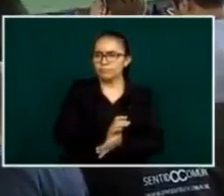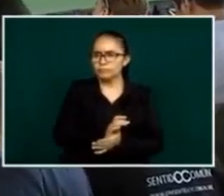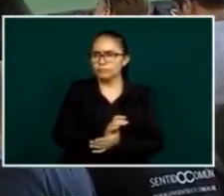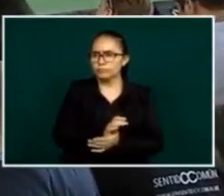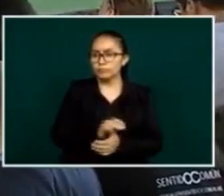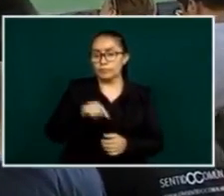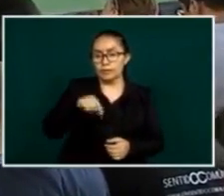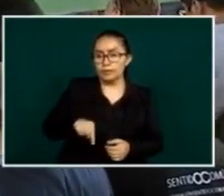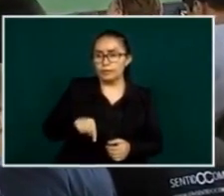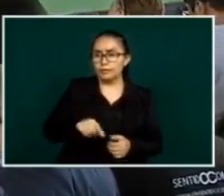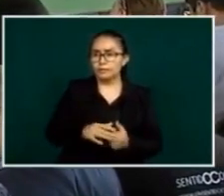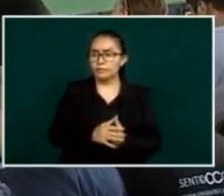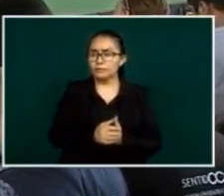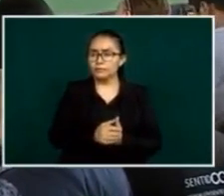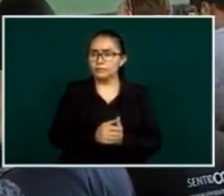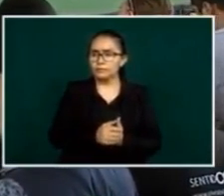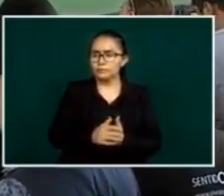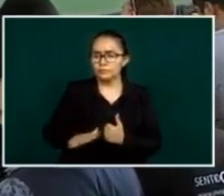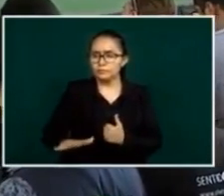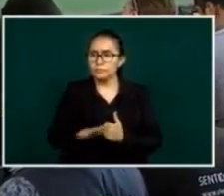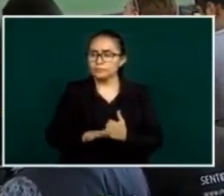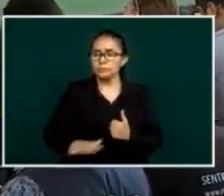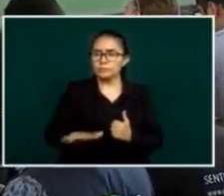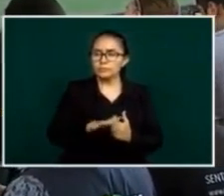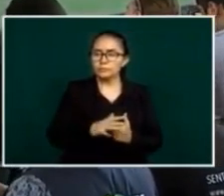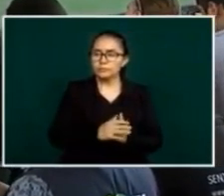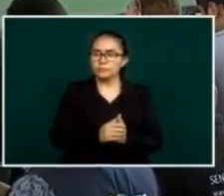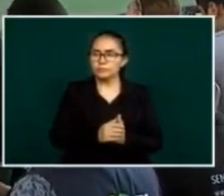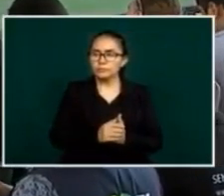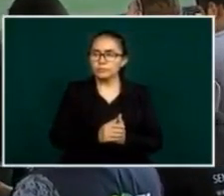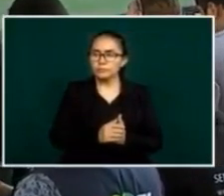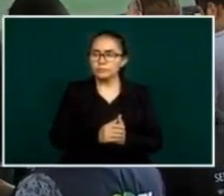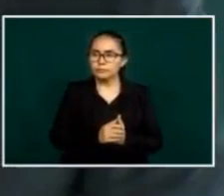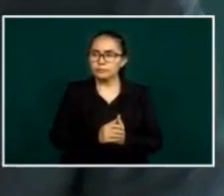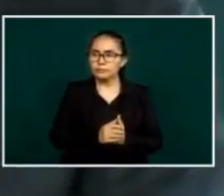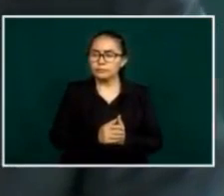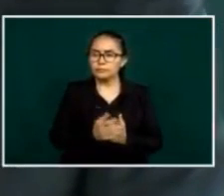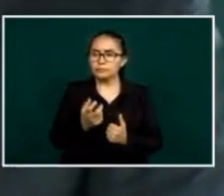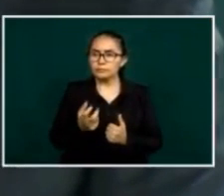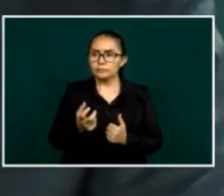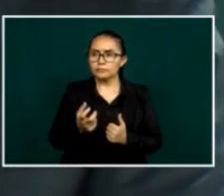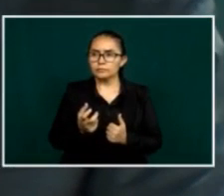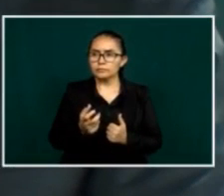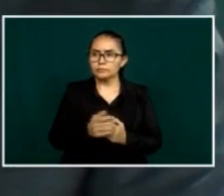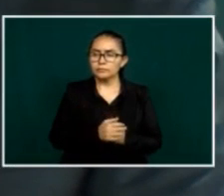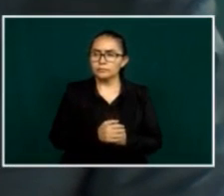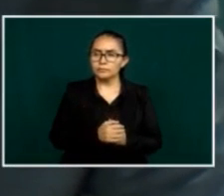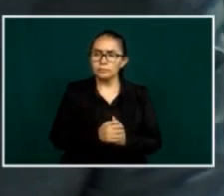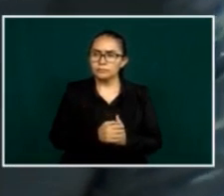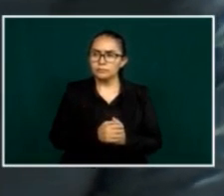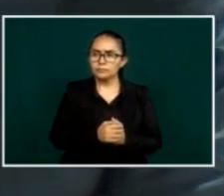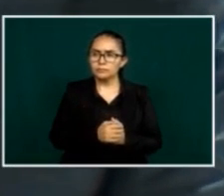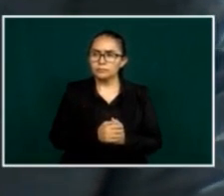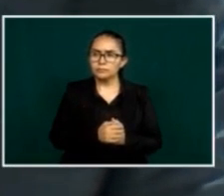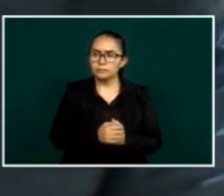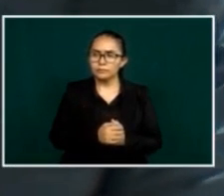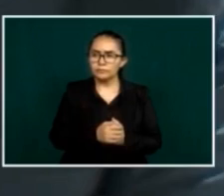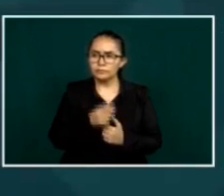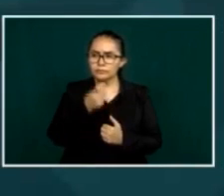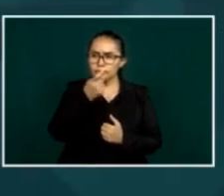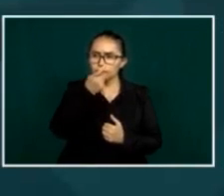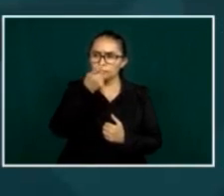their lenders that used to give the home loans. That they did these injustices.